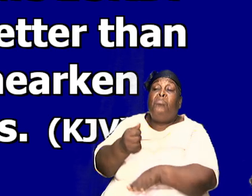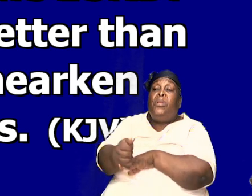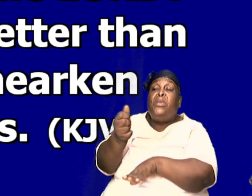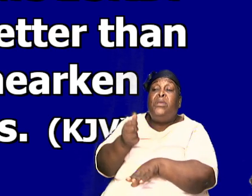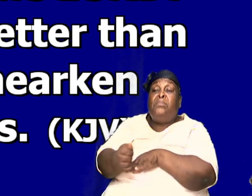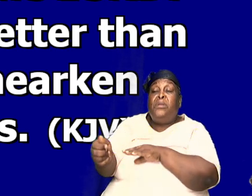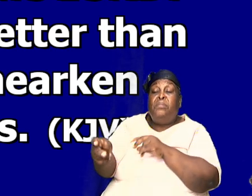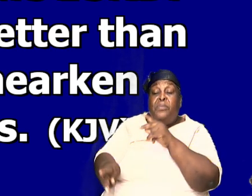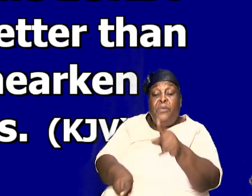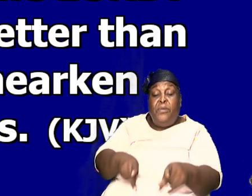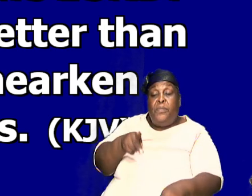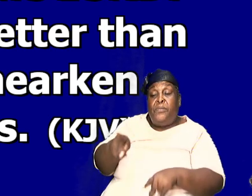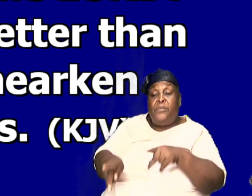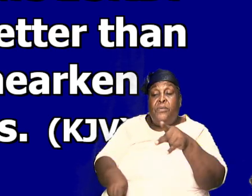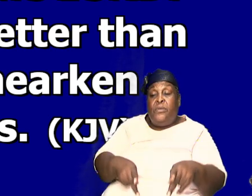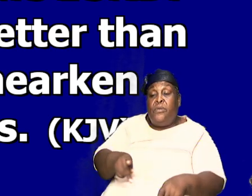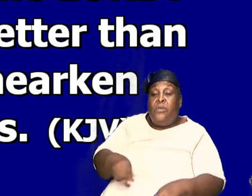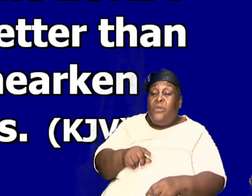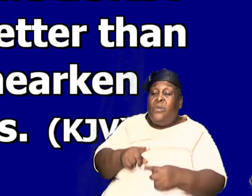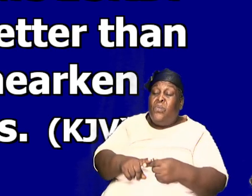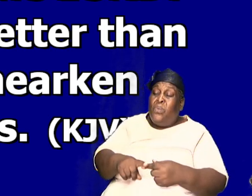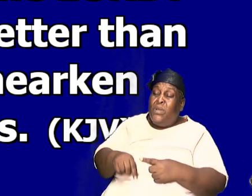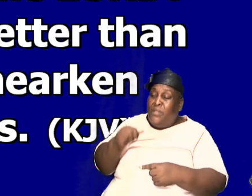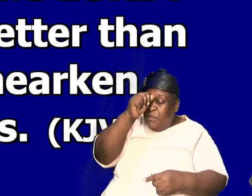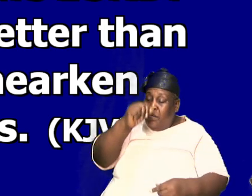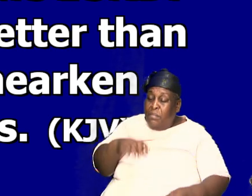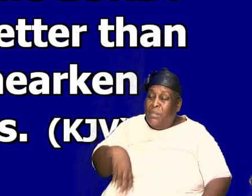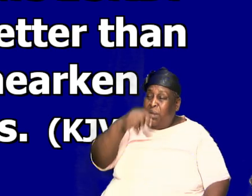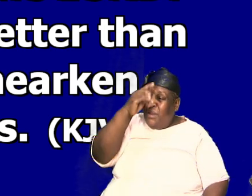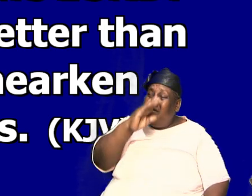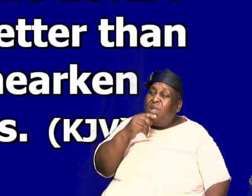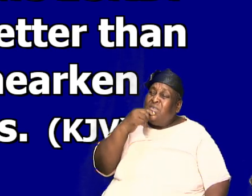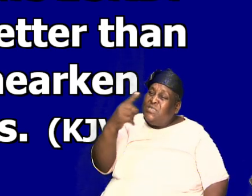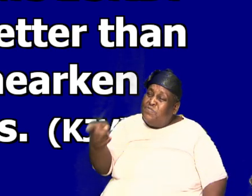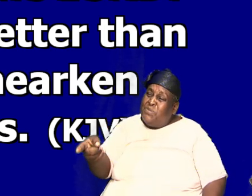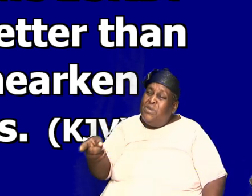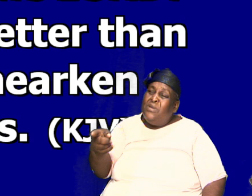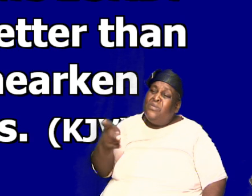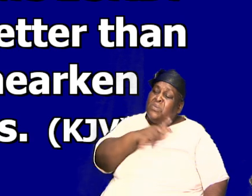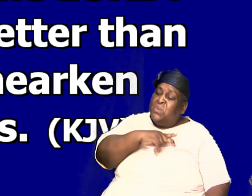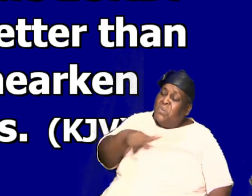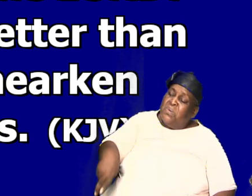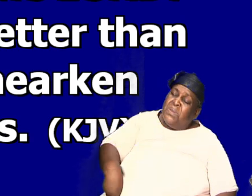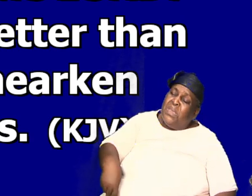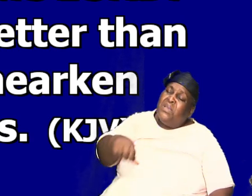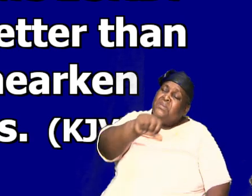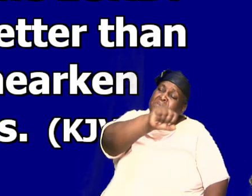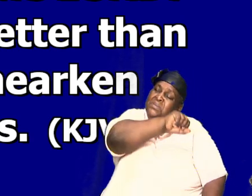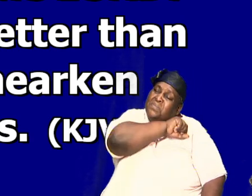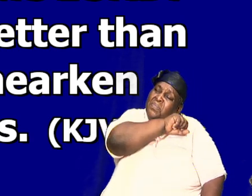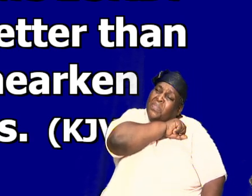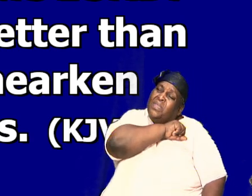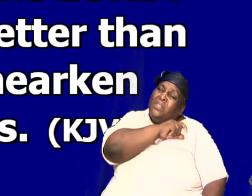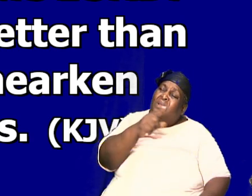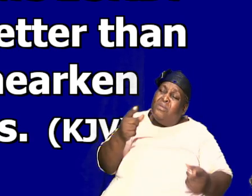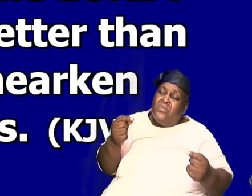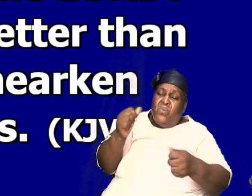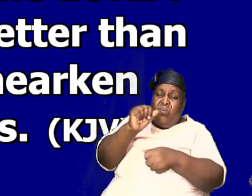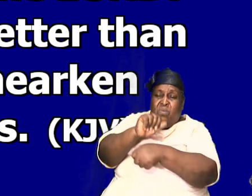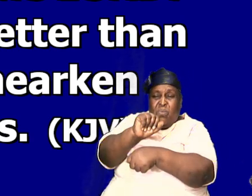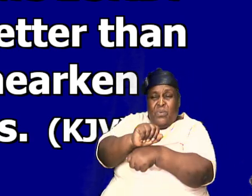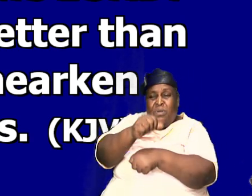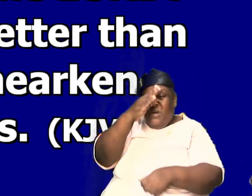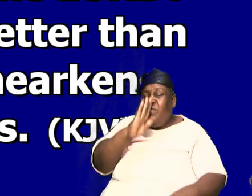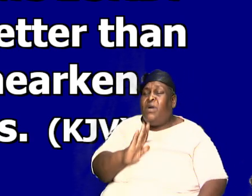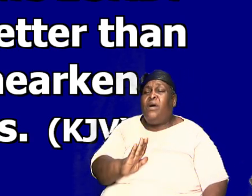people. When the prophet passed him again, he was adamant that he carried out the commandments of the